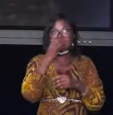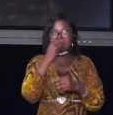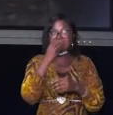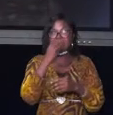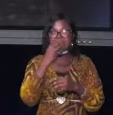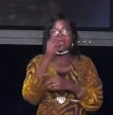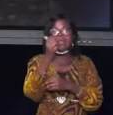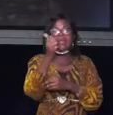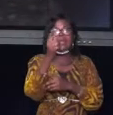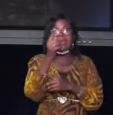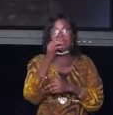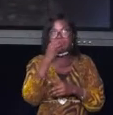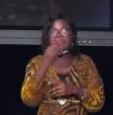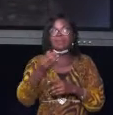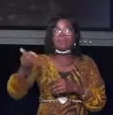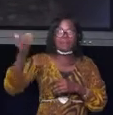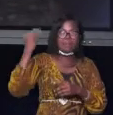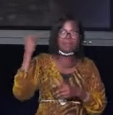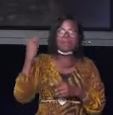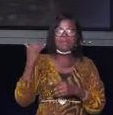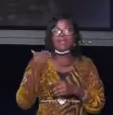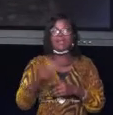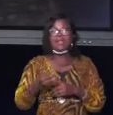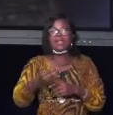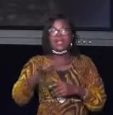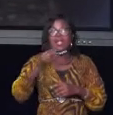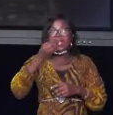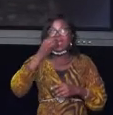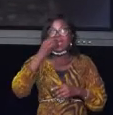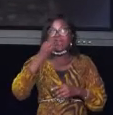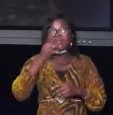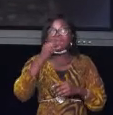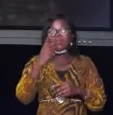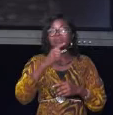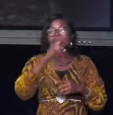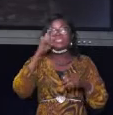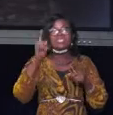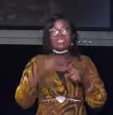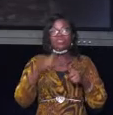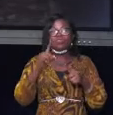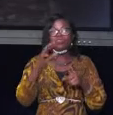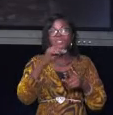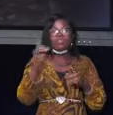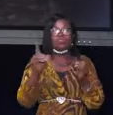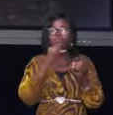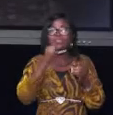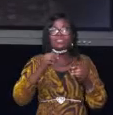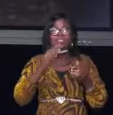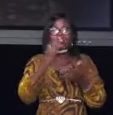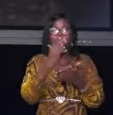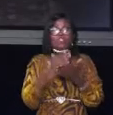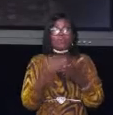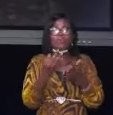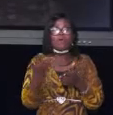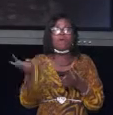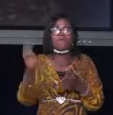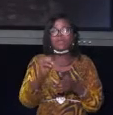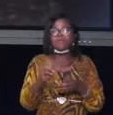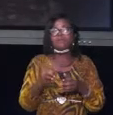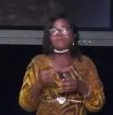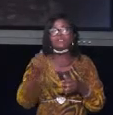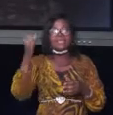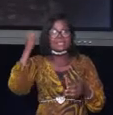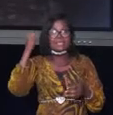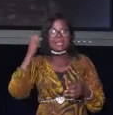Eat, ate, eaten. This did not change only like the previous one, but some of